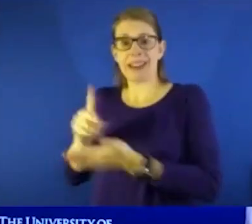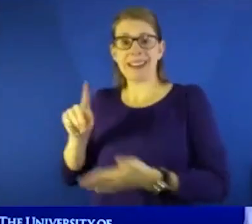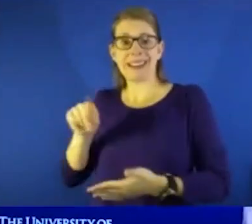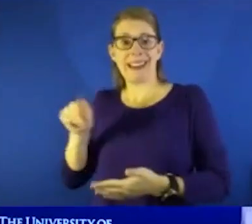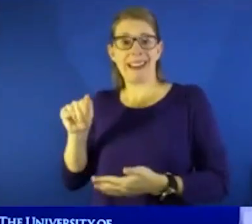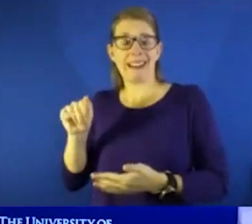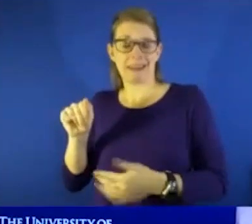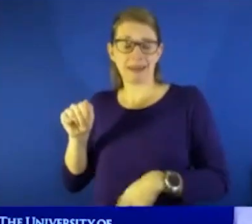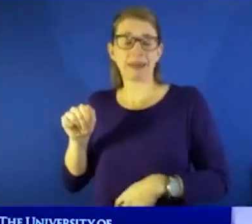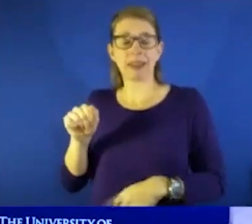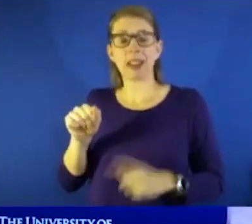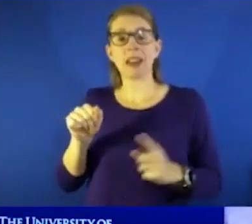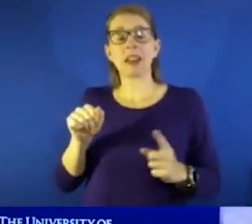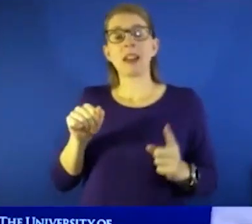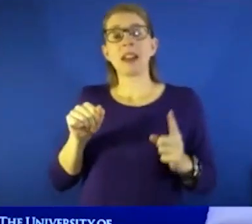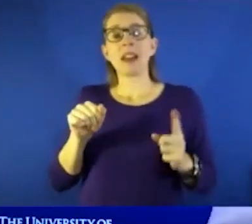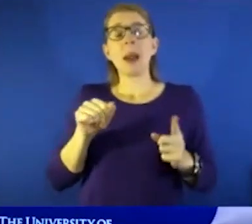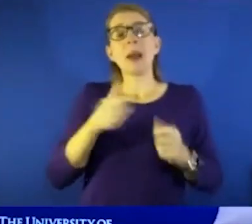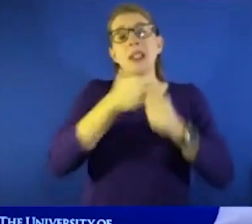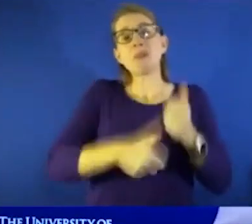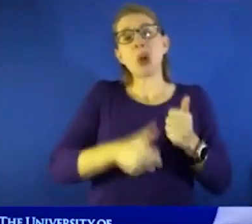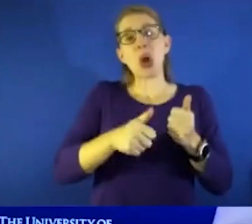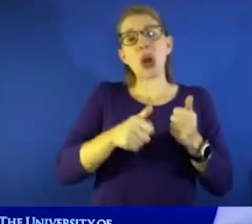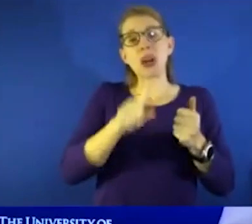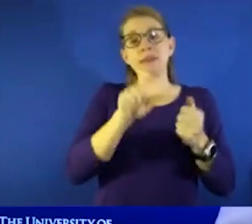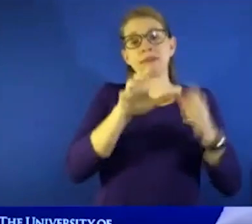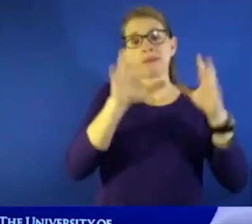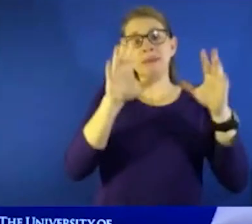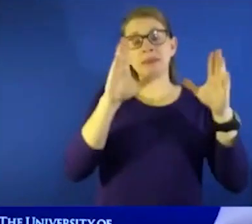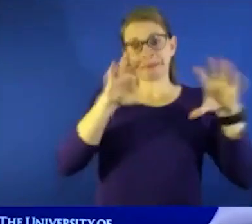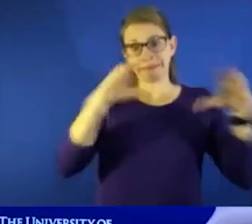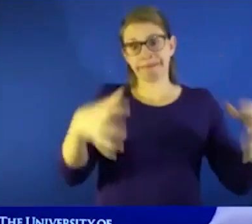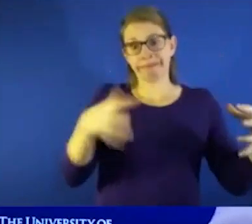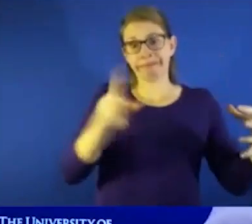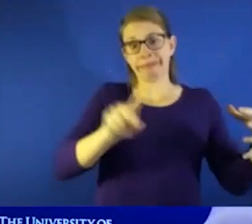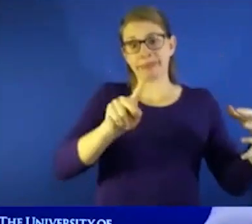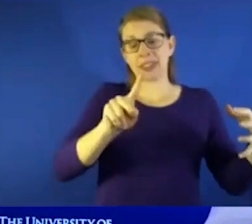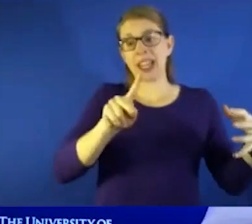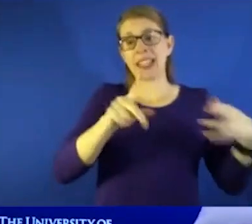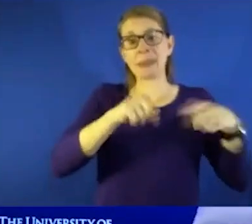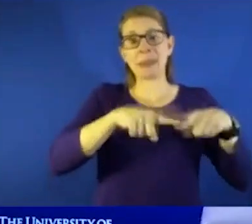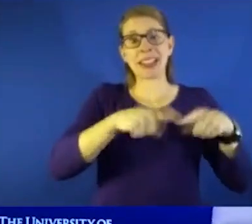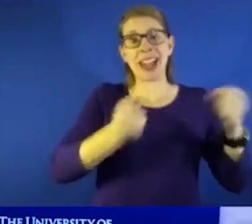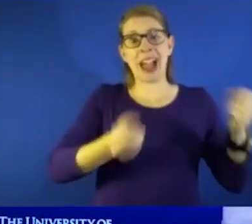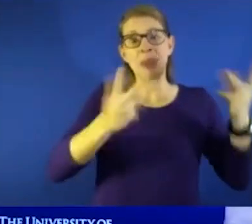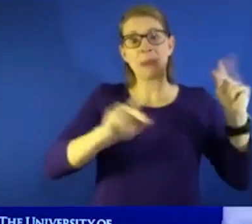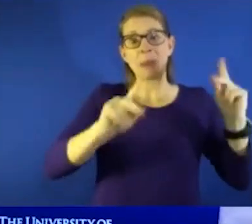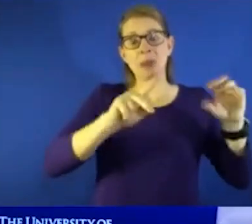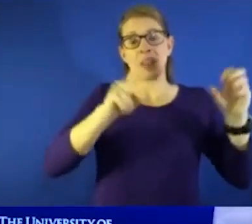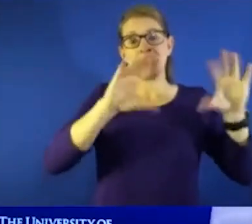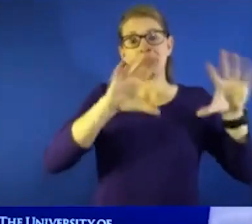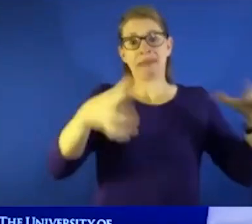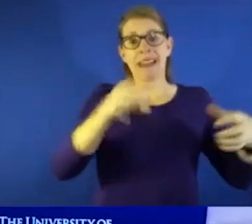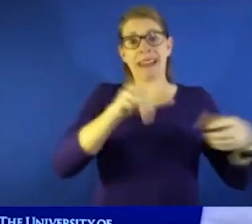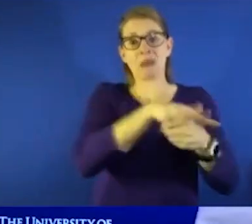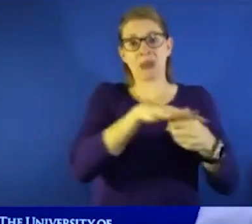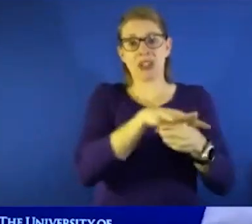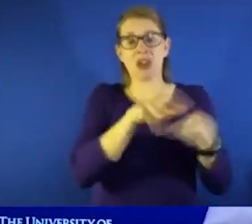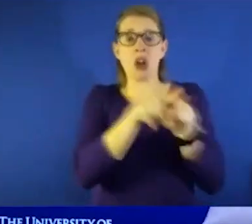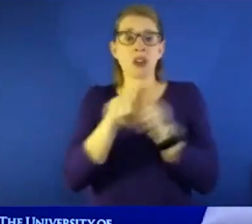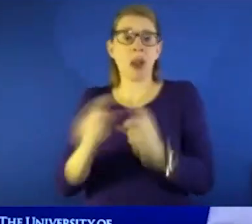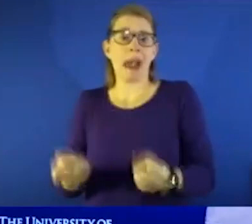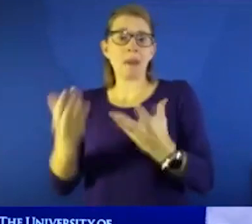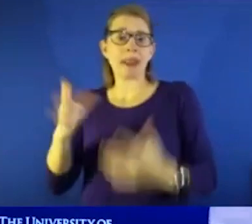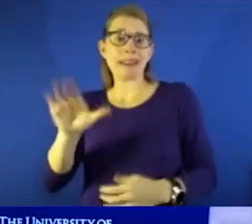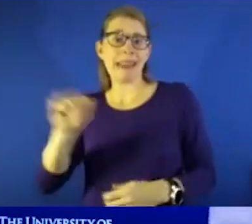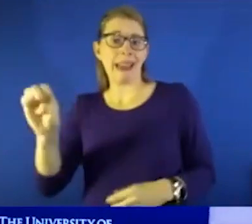the number of cases, but it also has to do with the total number of people in that region and the number of cases. So you're